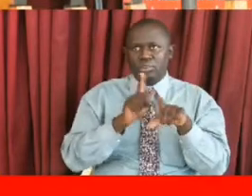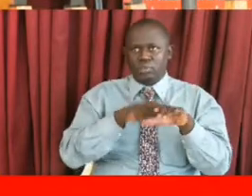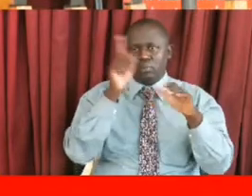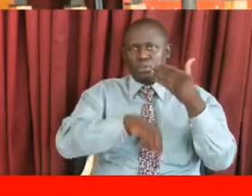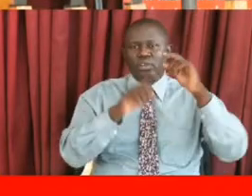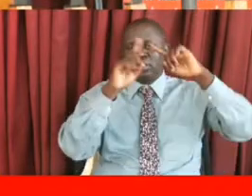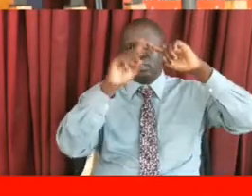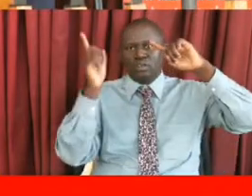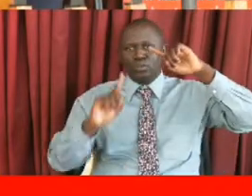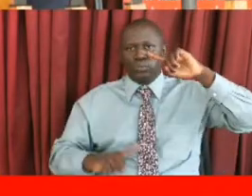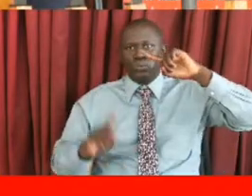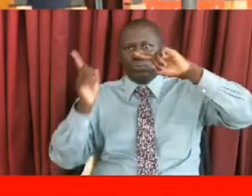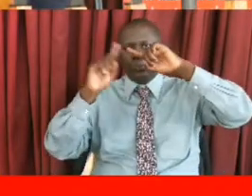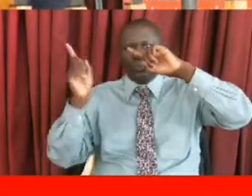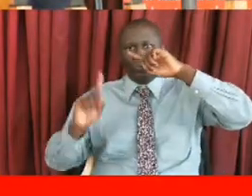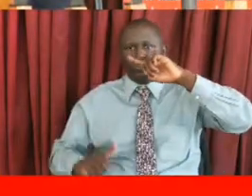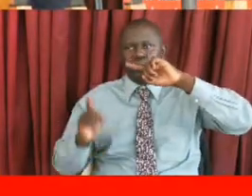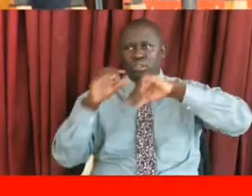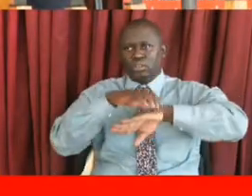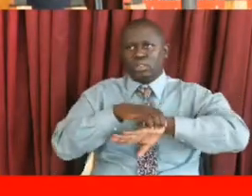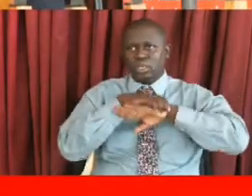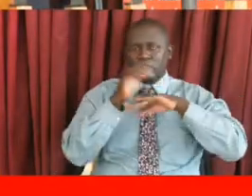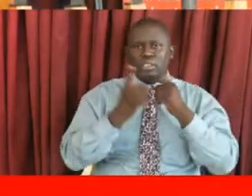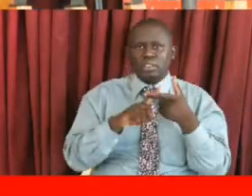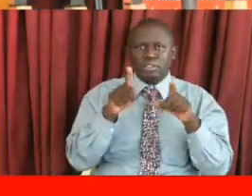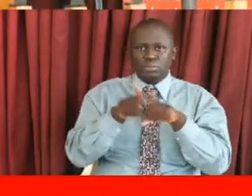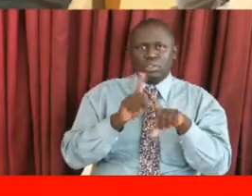Earth then you know where God